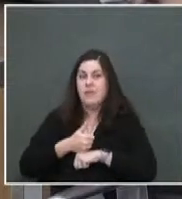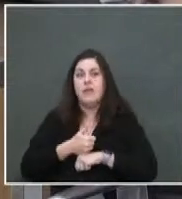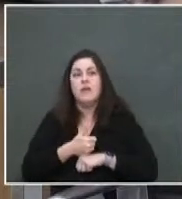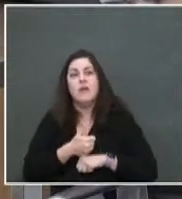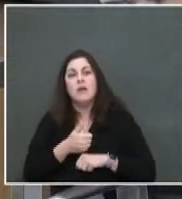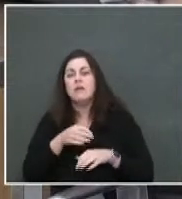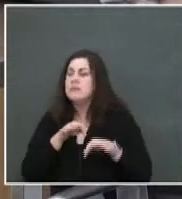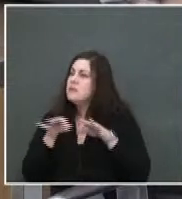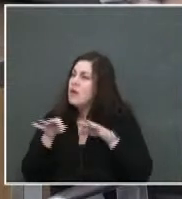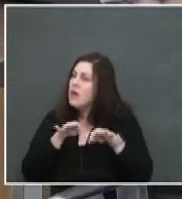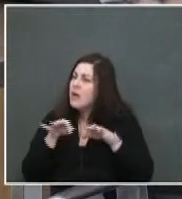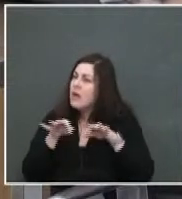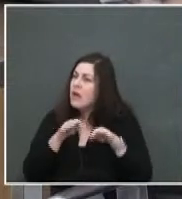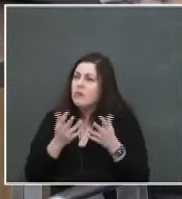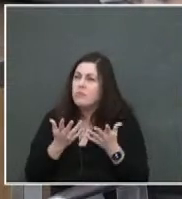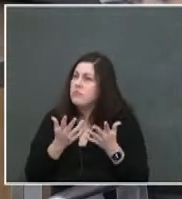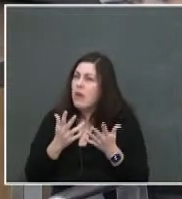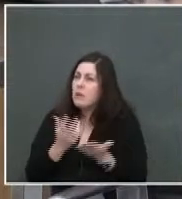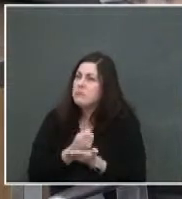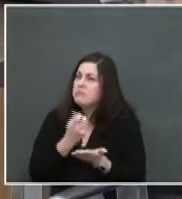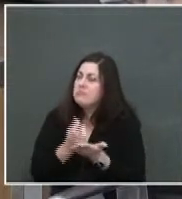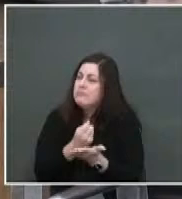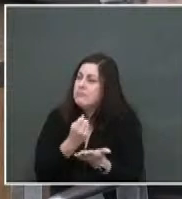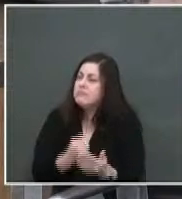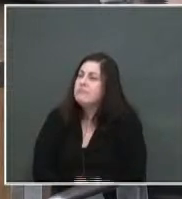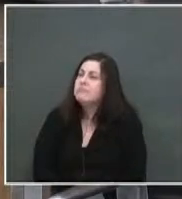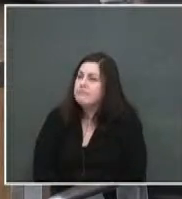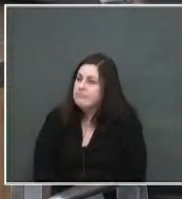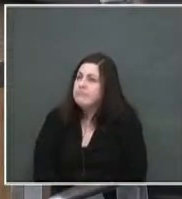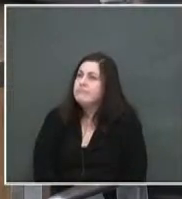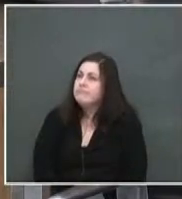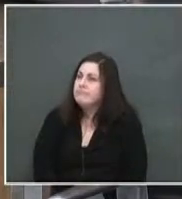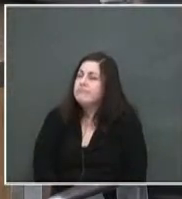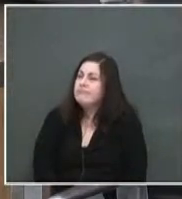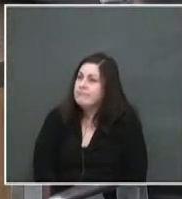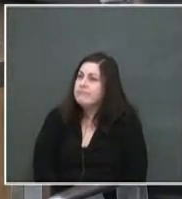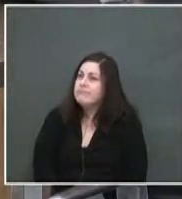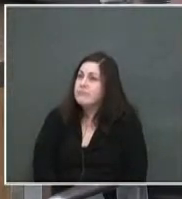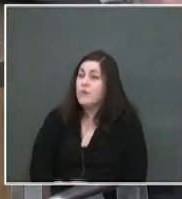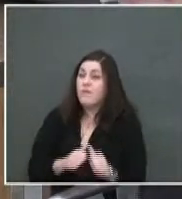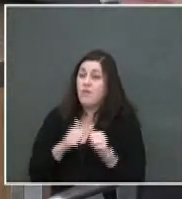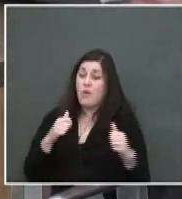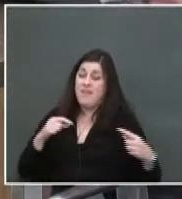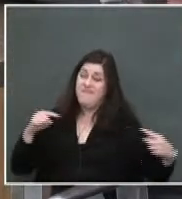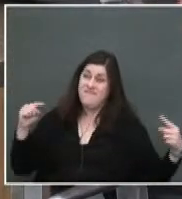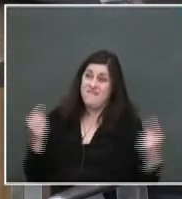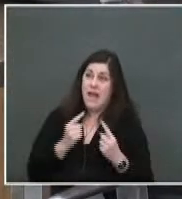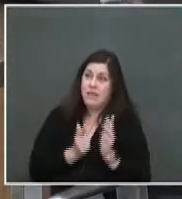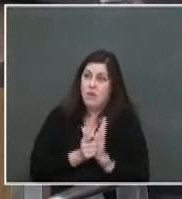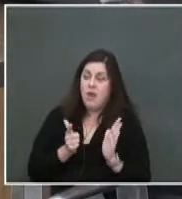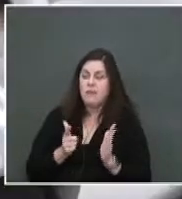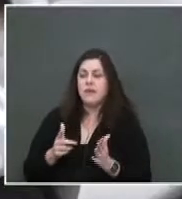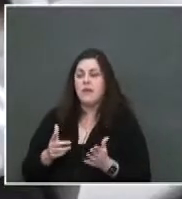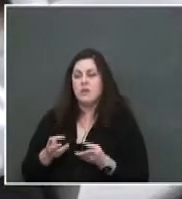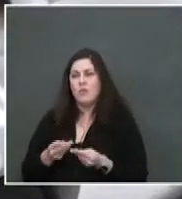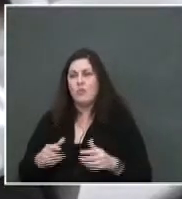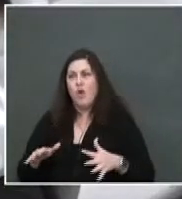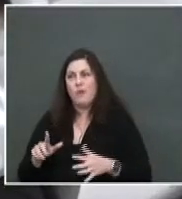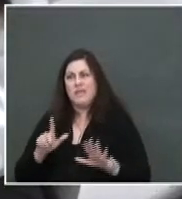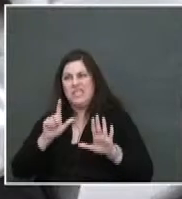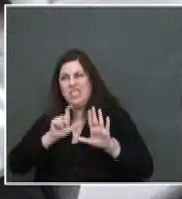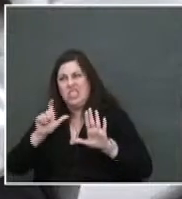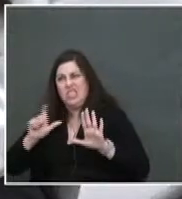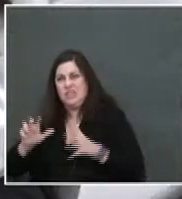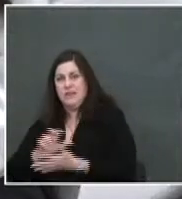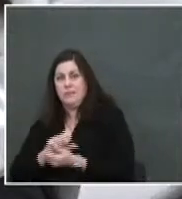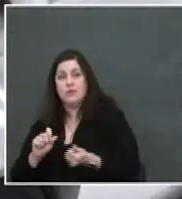me about that and how we're utilizing it to prevent not just violent crimes, but also property crime. Well, those cameras aren't